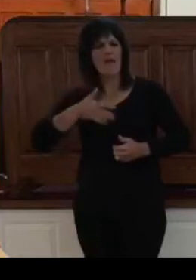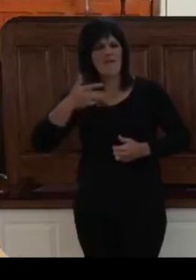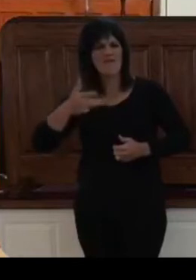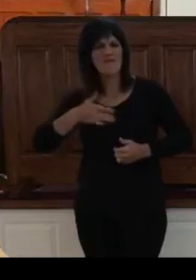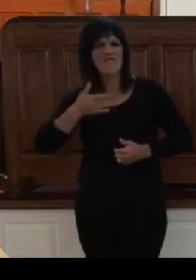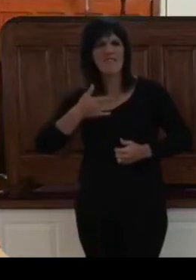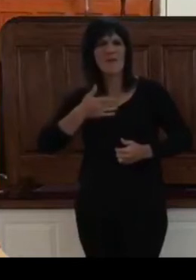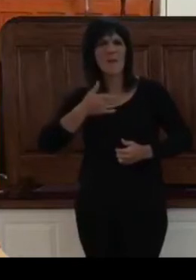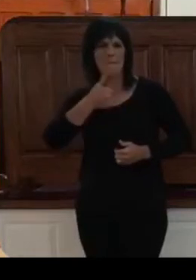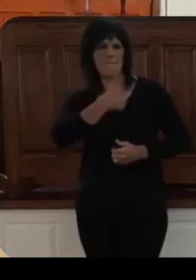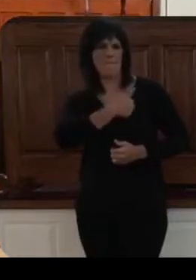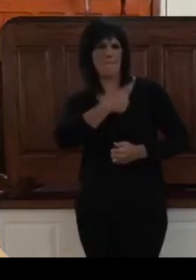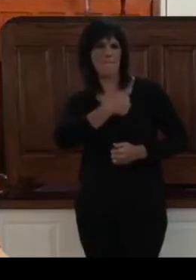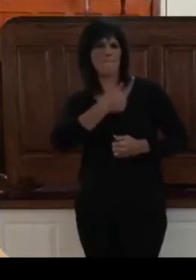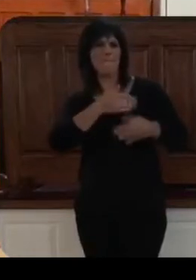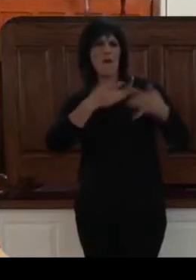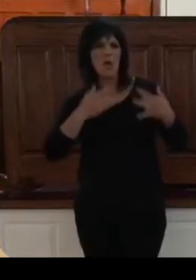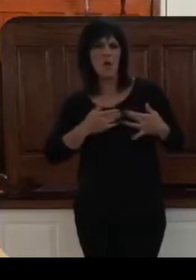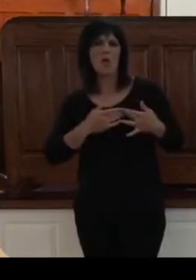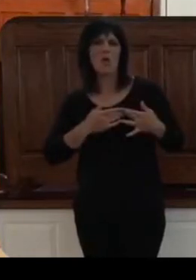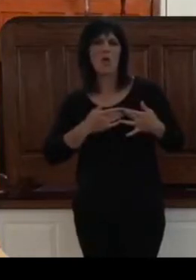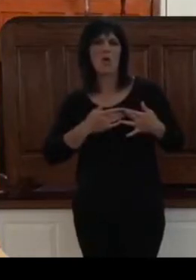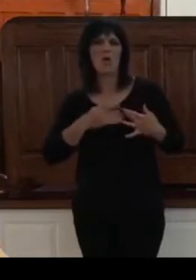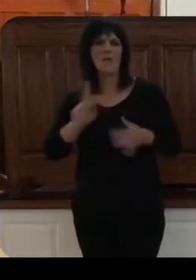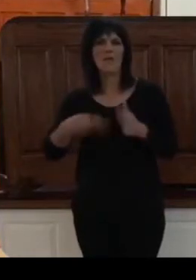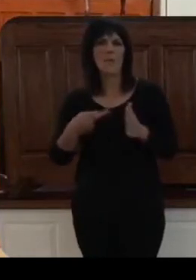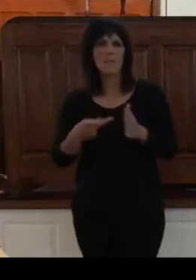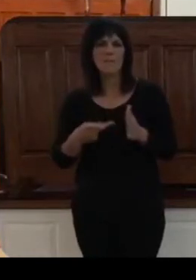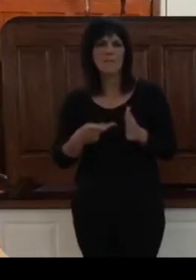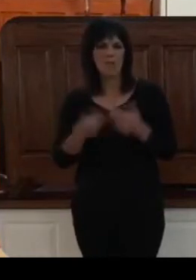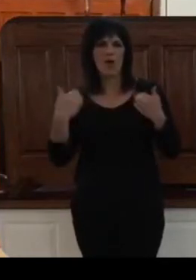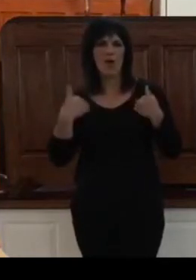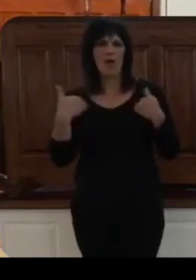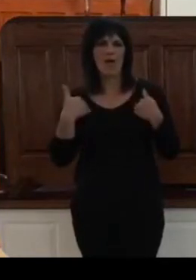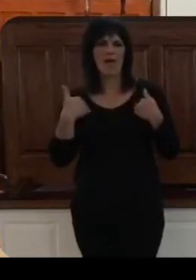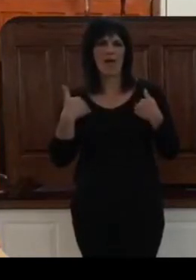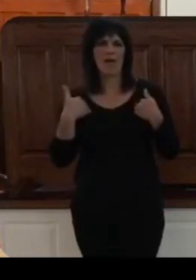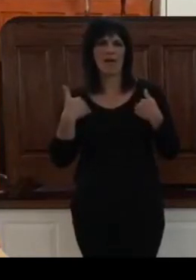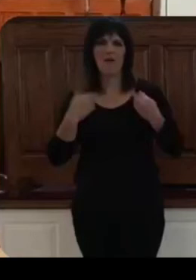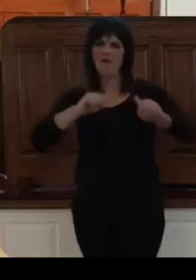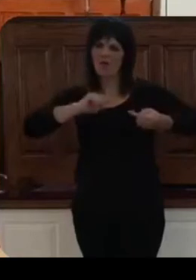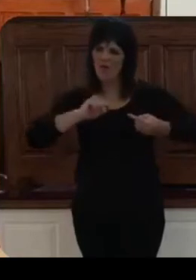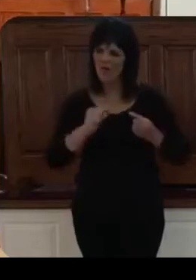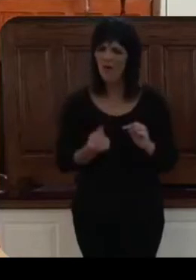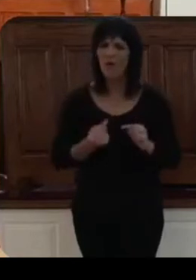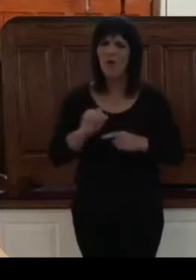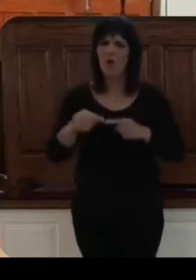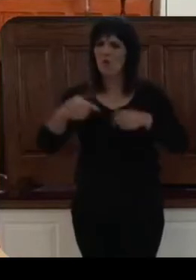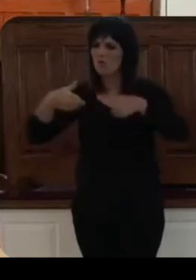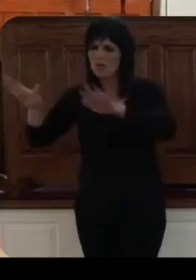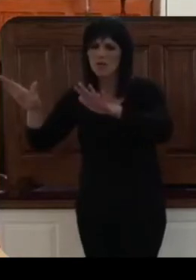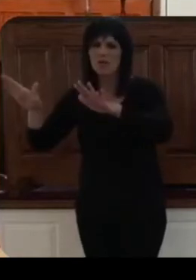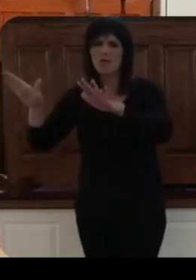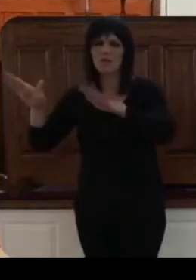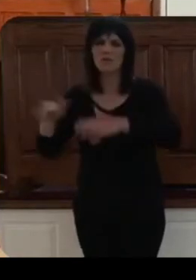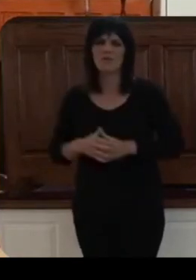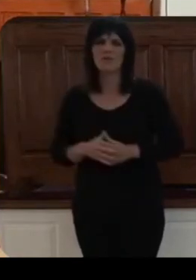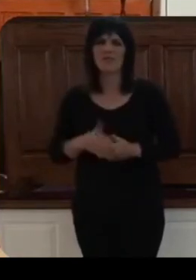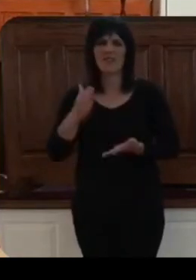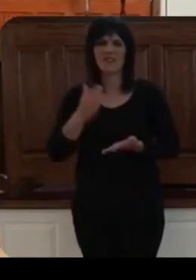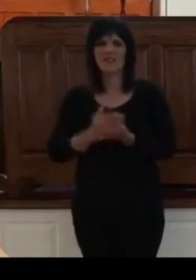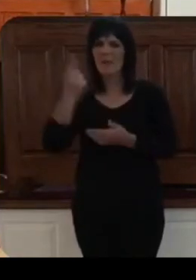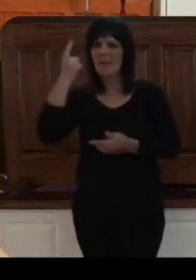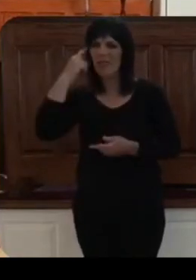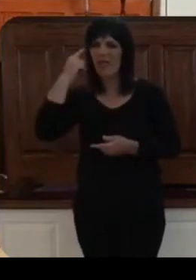the longing that Paul had and the hurt that he felt when he left. Isn't that something? You stop and think, that's